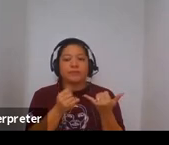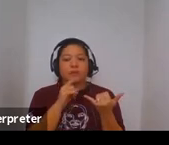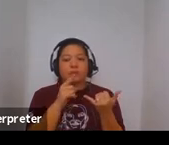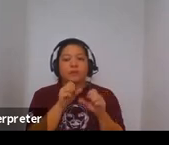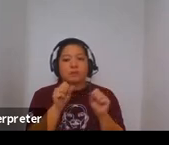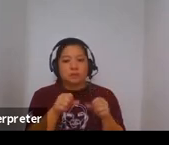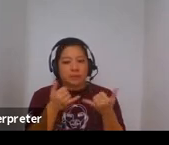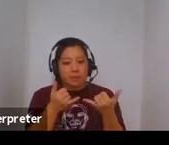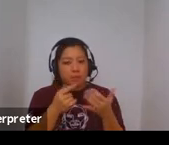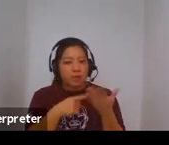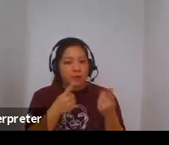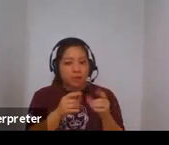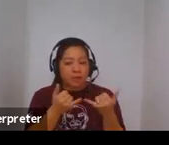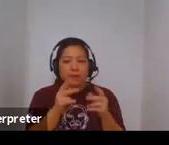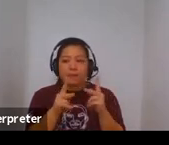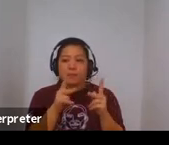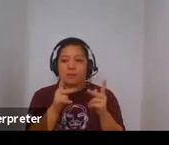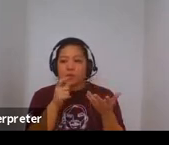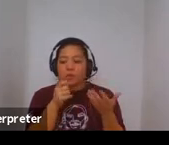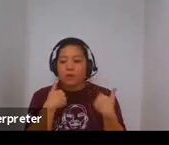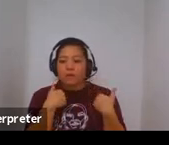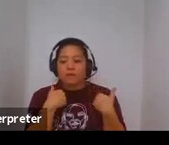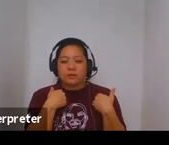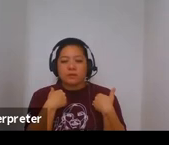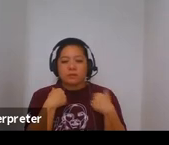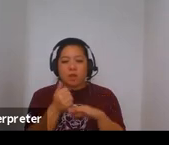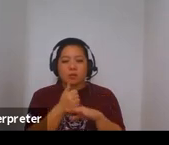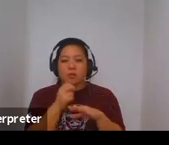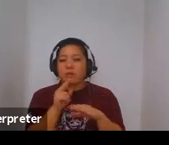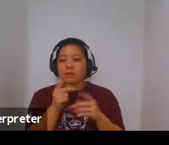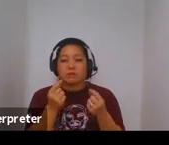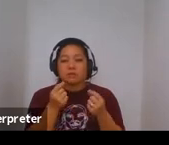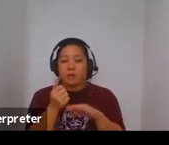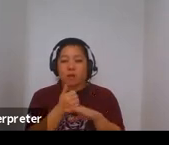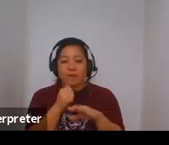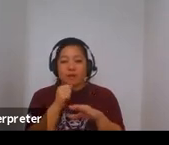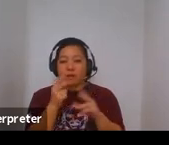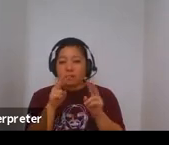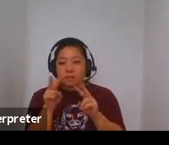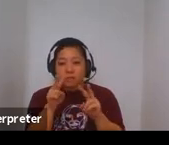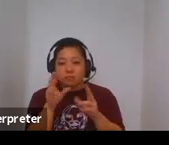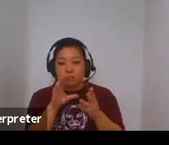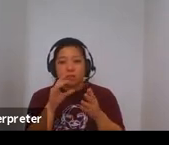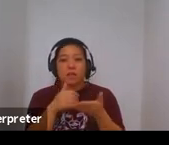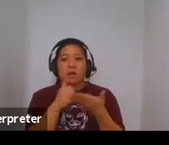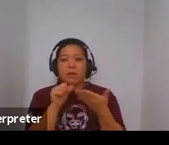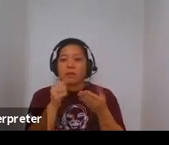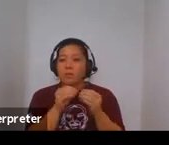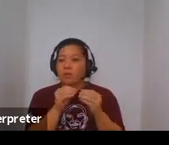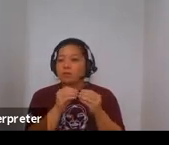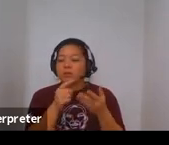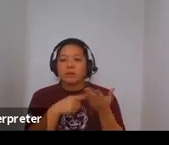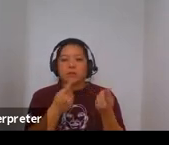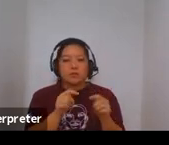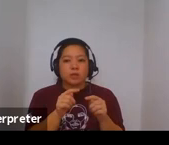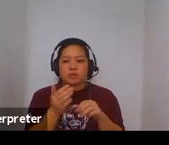the way it is, people that could cause harm or did cause harm did not seek help anymore. In fact, they tried